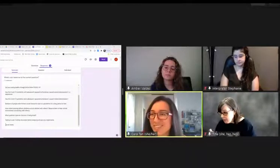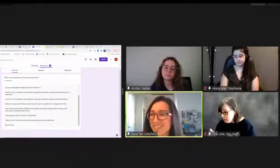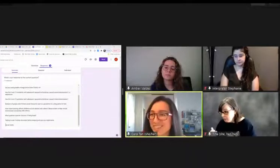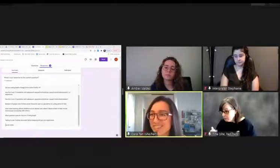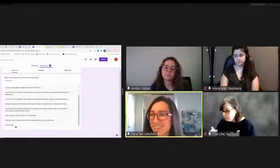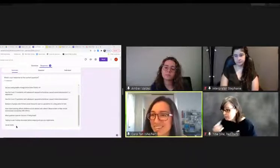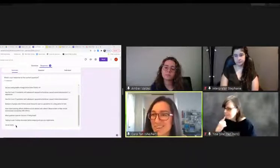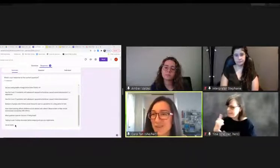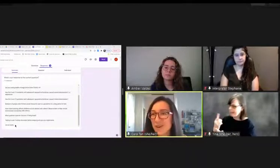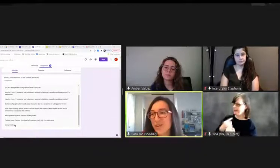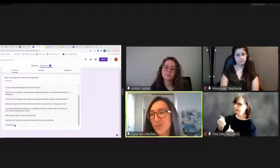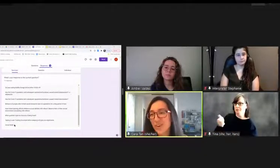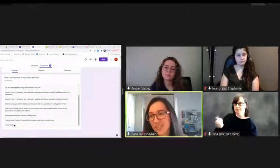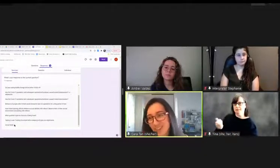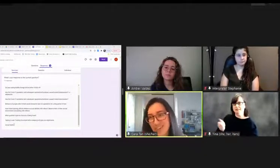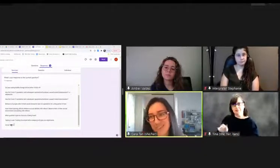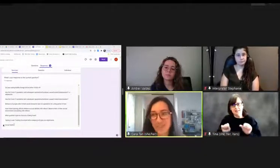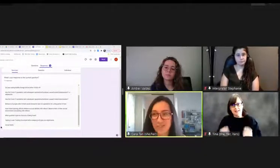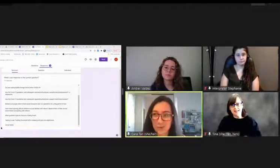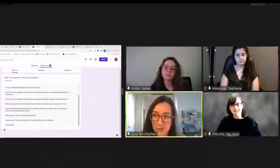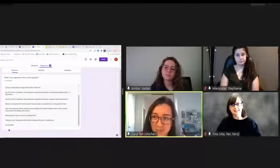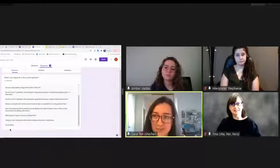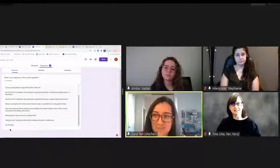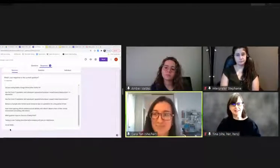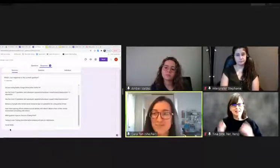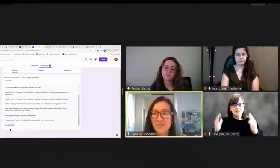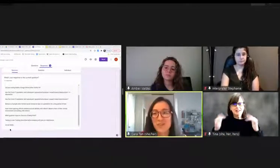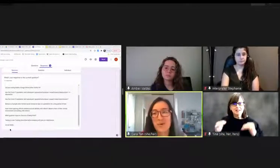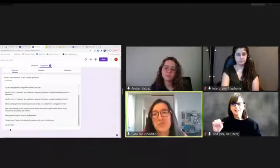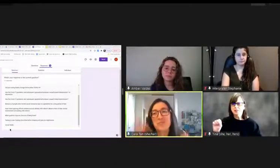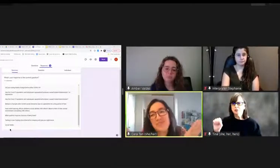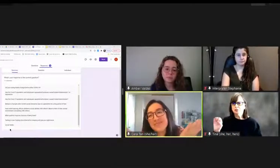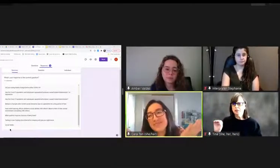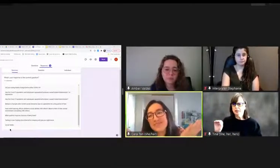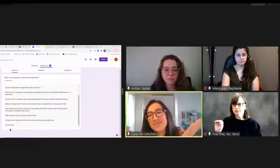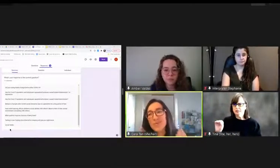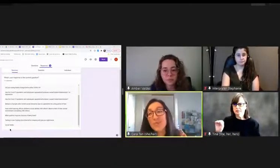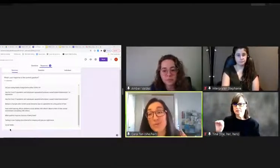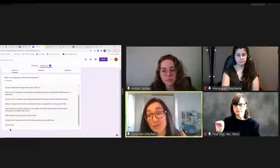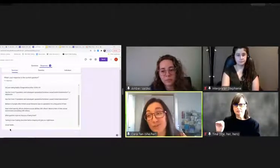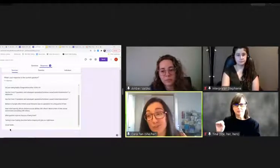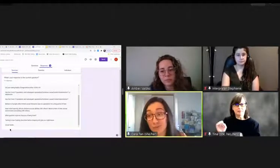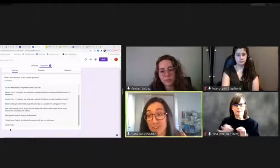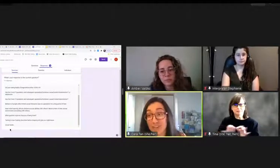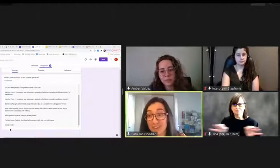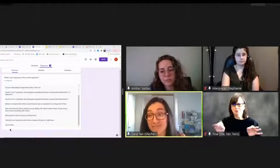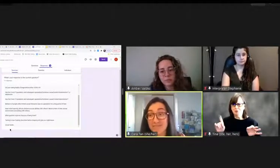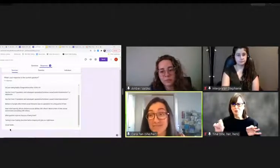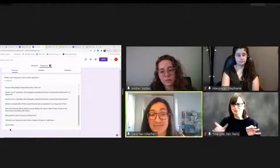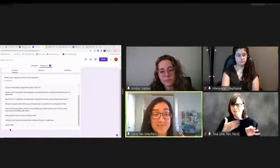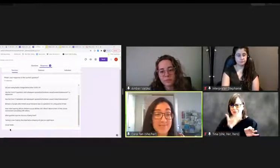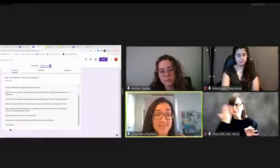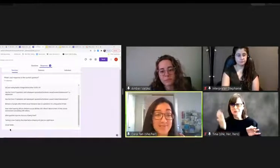what the question is here, but we do have a question about social media. So, can we observe social media?